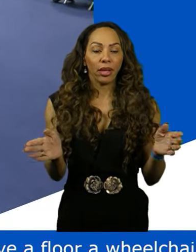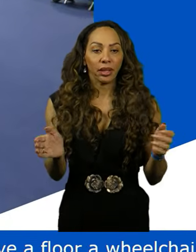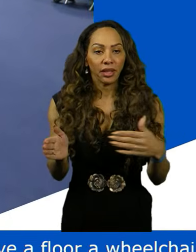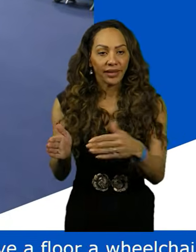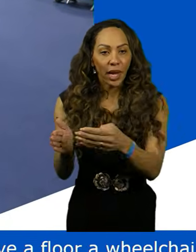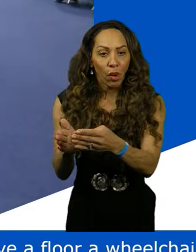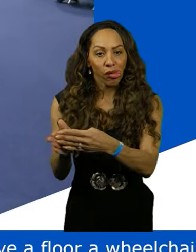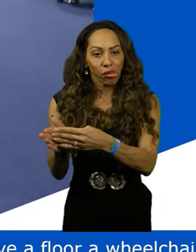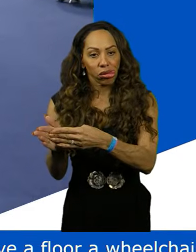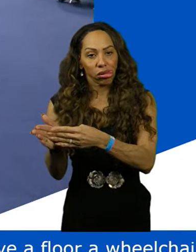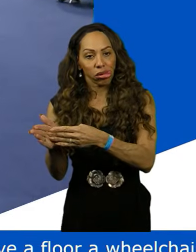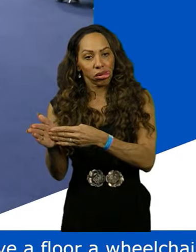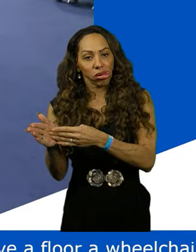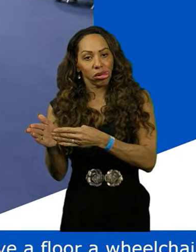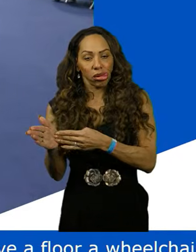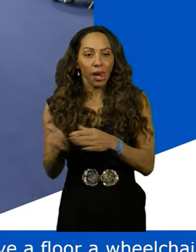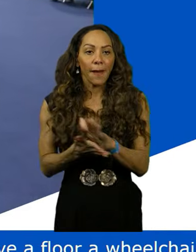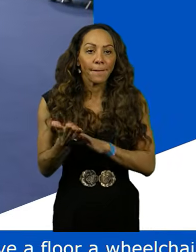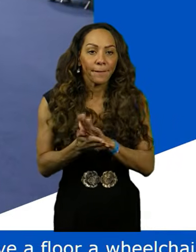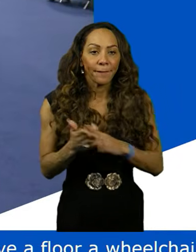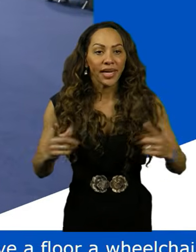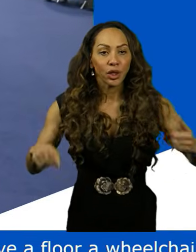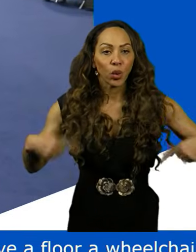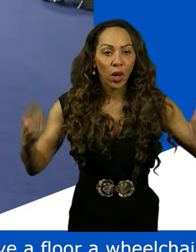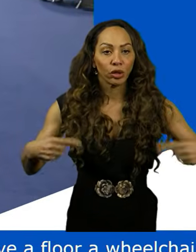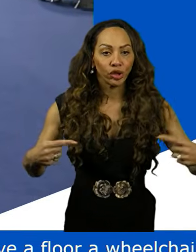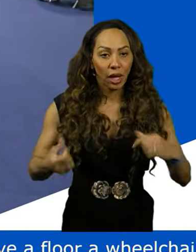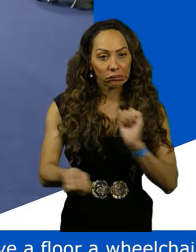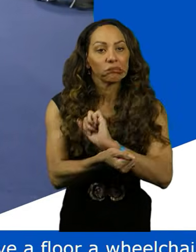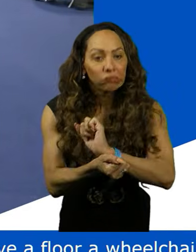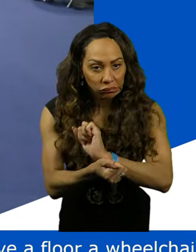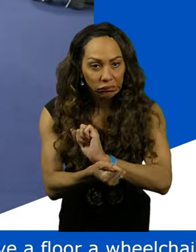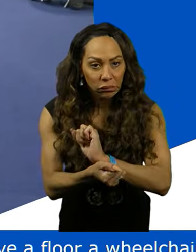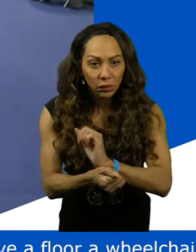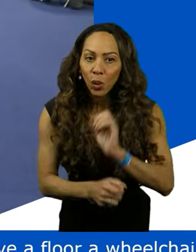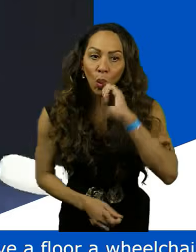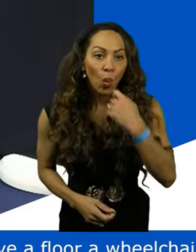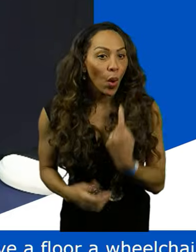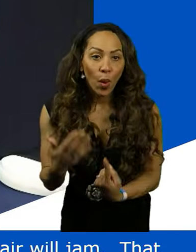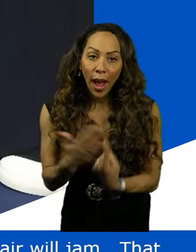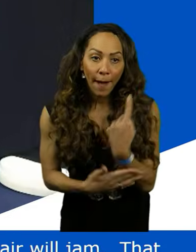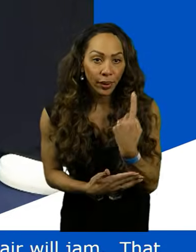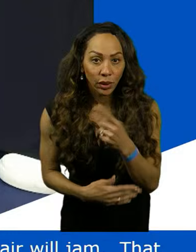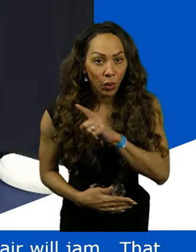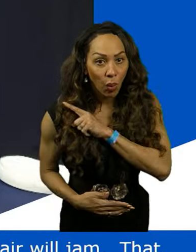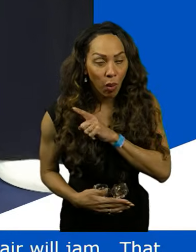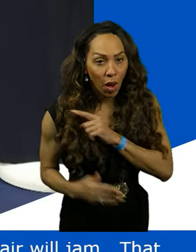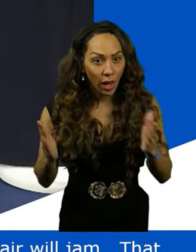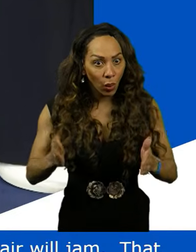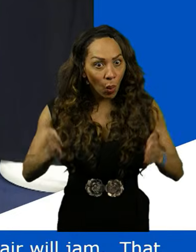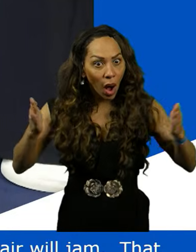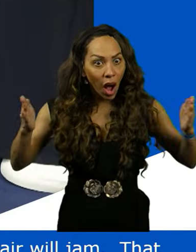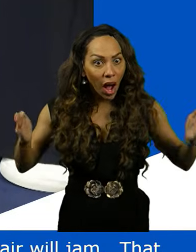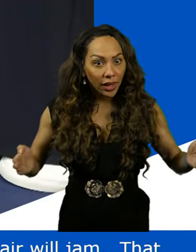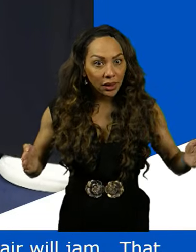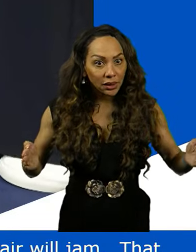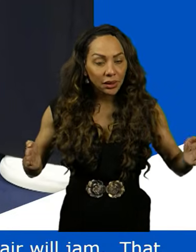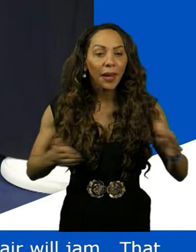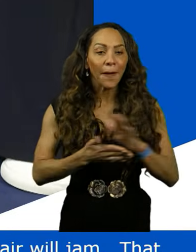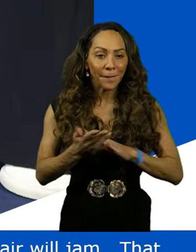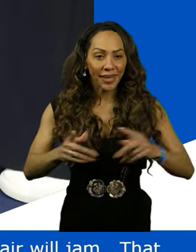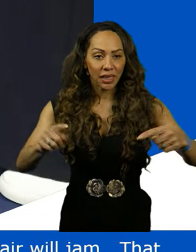so the wheelchair will jam. Yeah. That won't happen in this vehicle. Fantastic. Because of the extra width, it makes using the